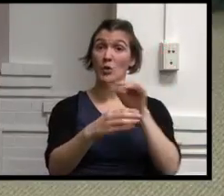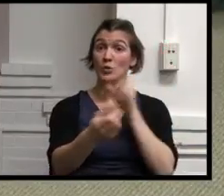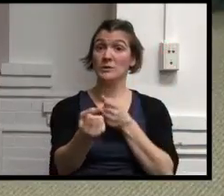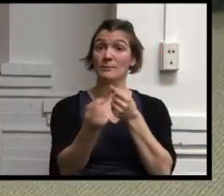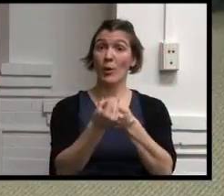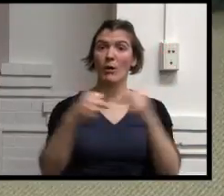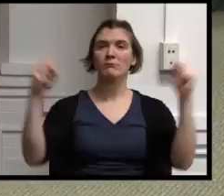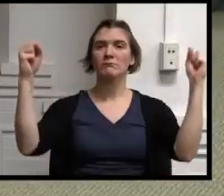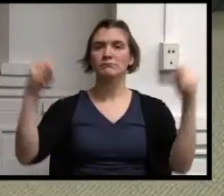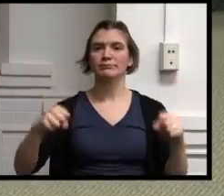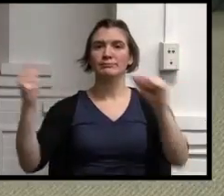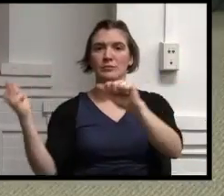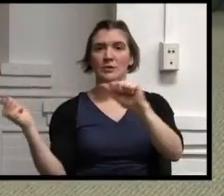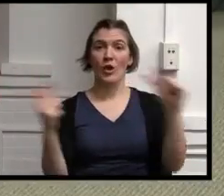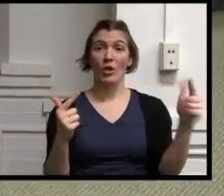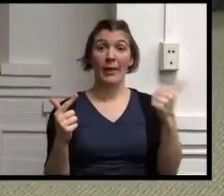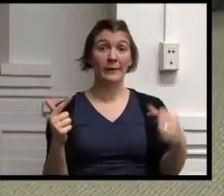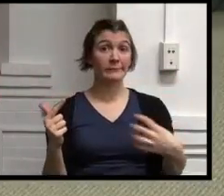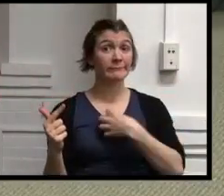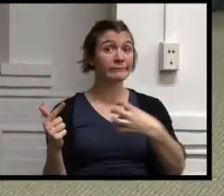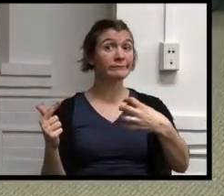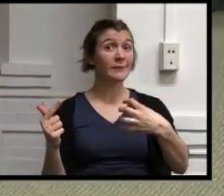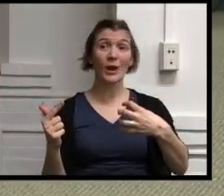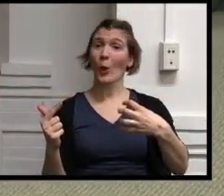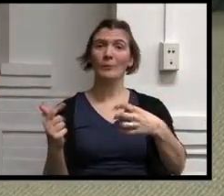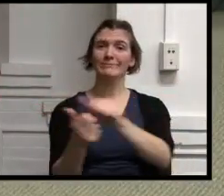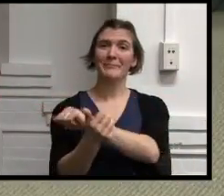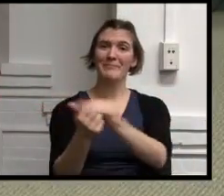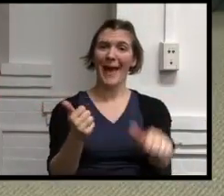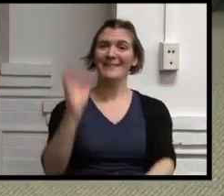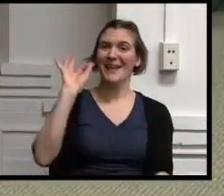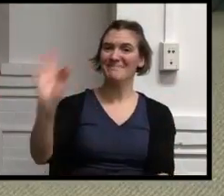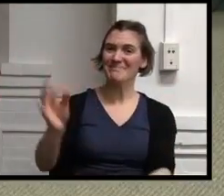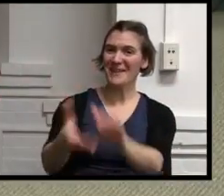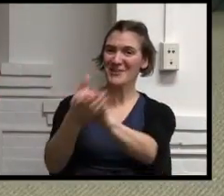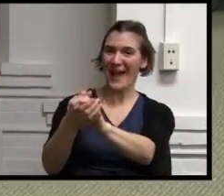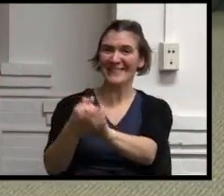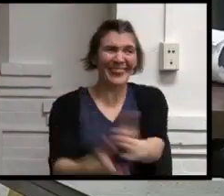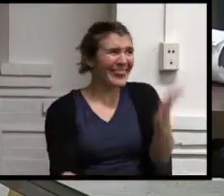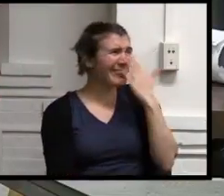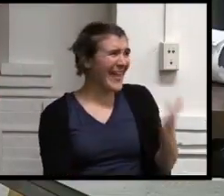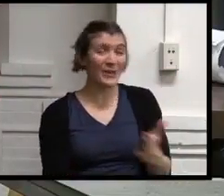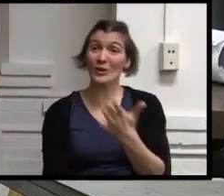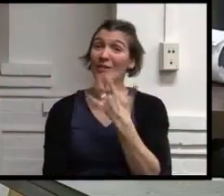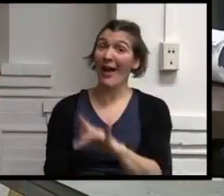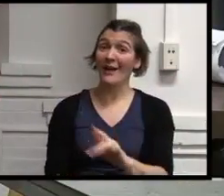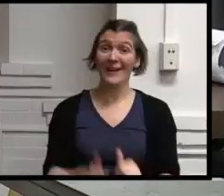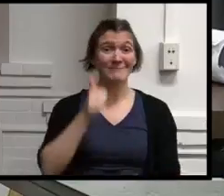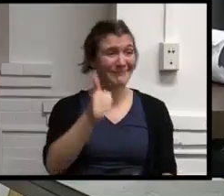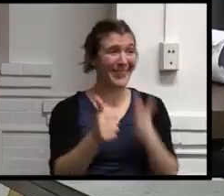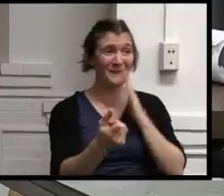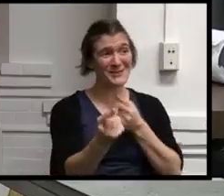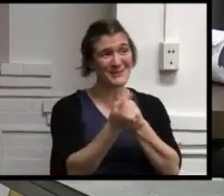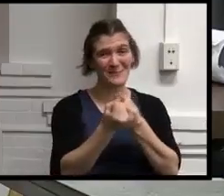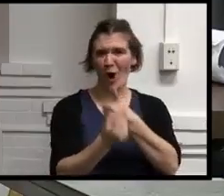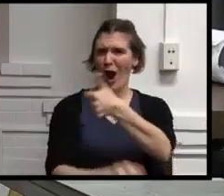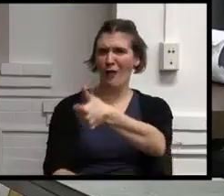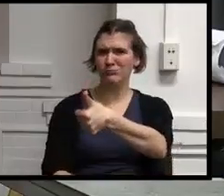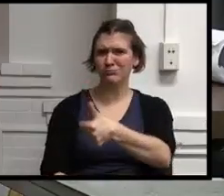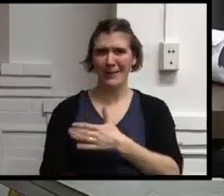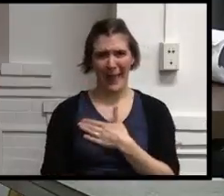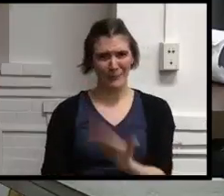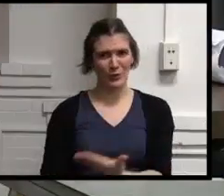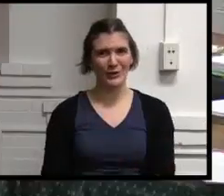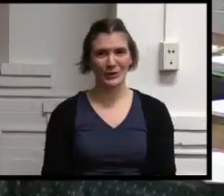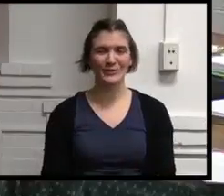favor, please say aye. Aye. Anyone opposed or abstaining? That carries 5-0. Congratulations. Thank Good you luck. very much. Appreciate the support. Oh, yeah. Glad to